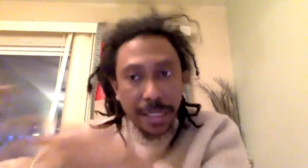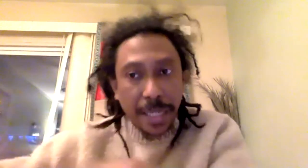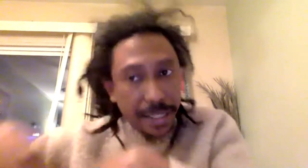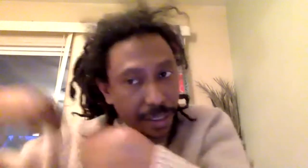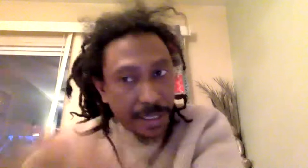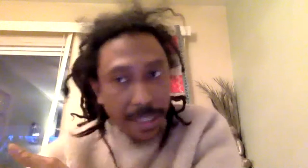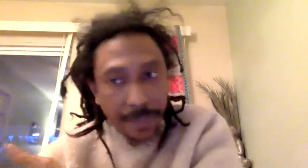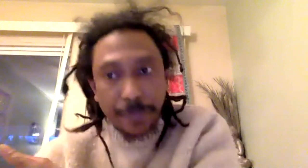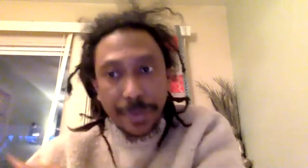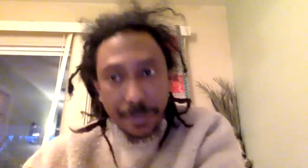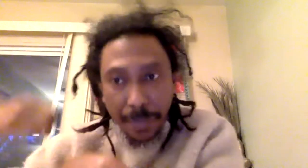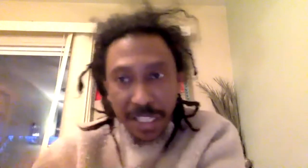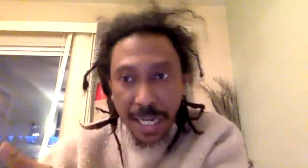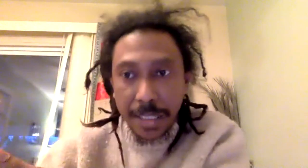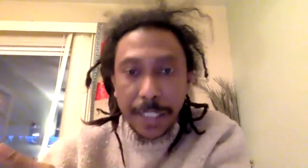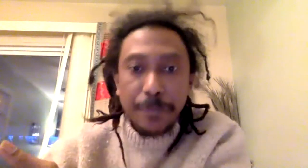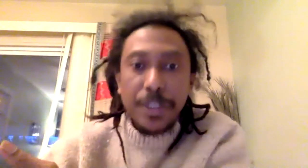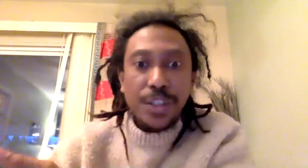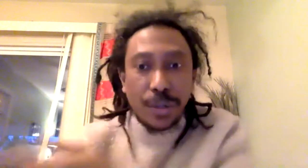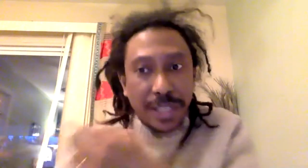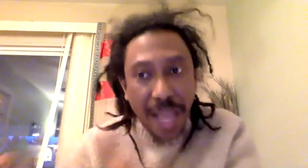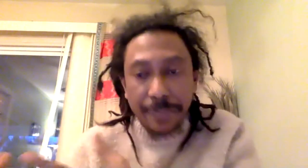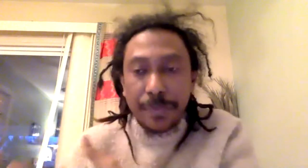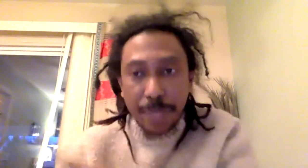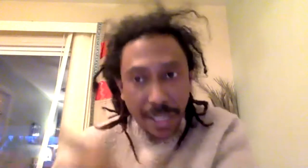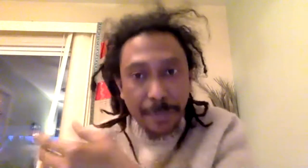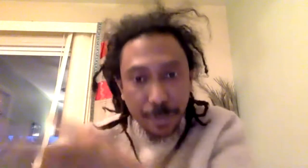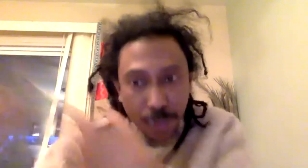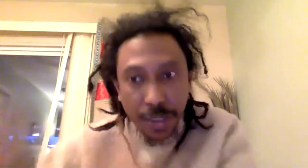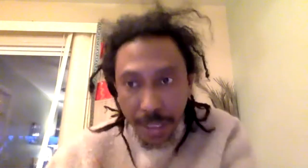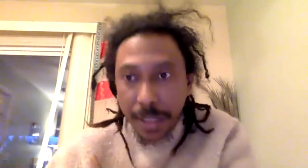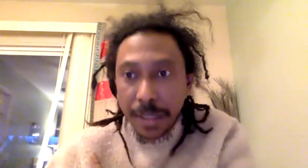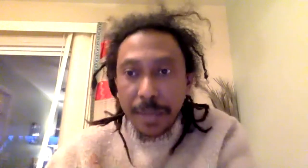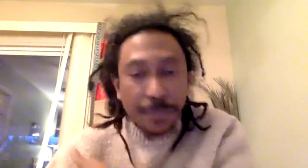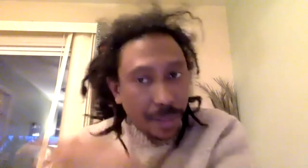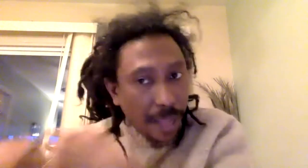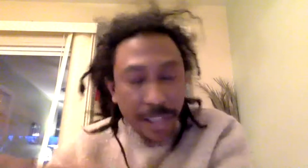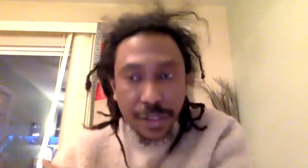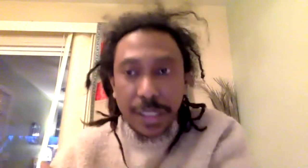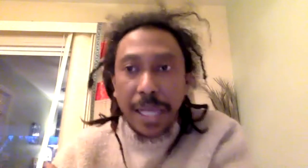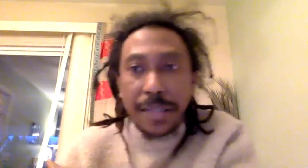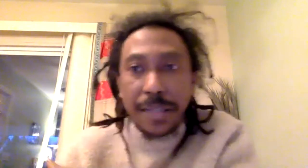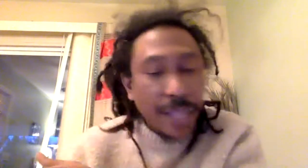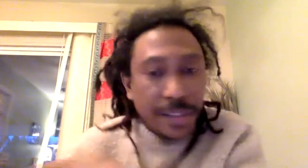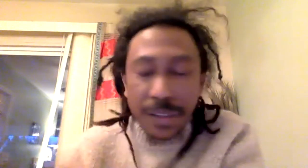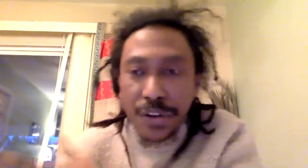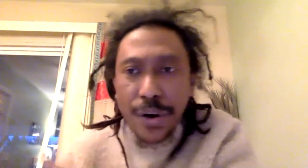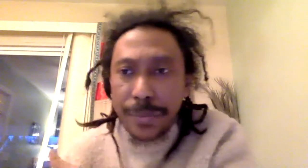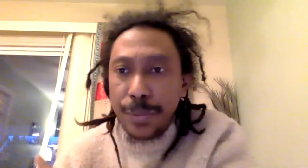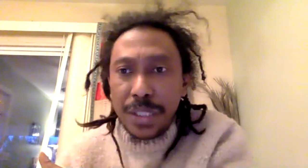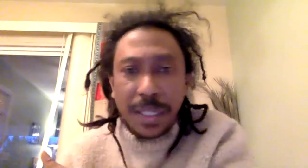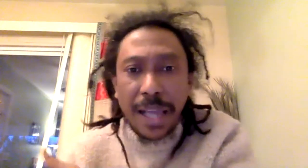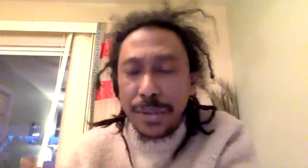and then I translate the message. So that became music. Actually, I didn't